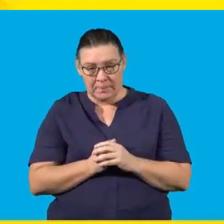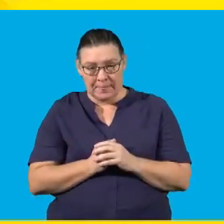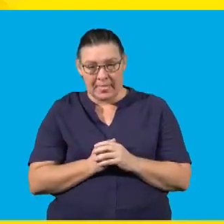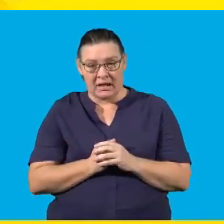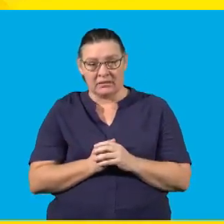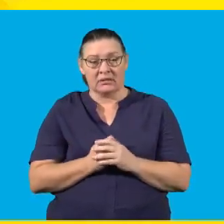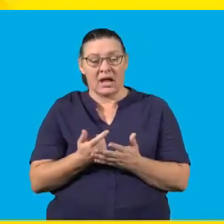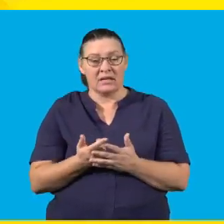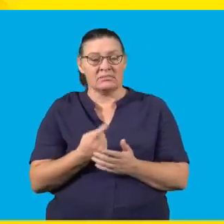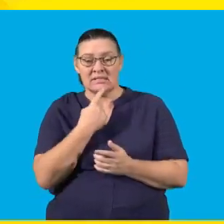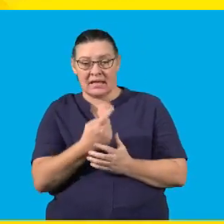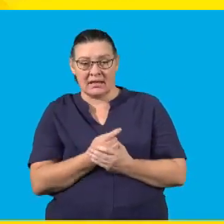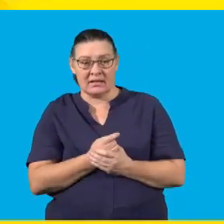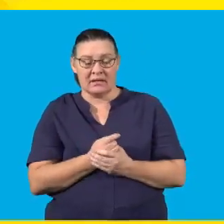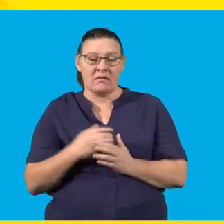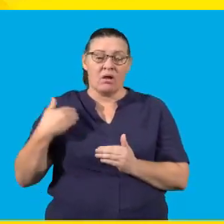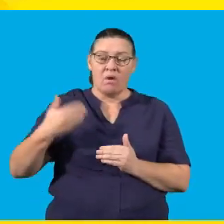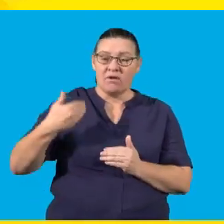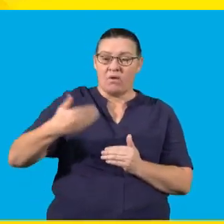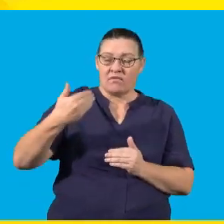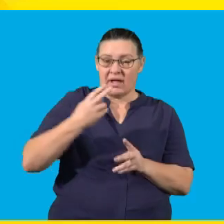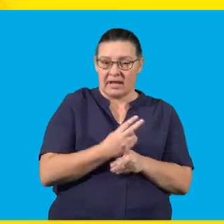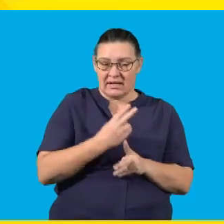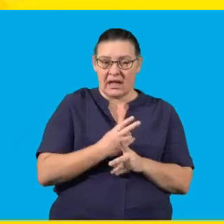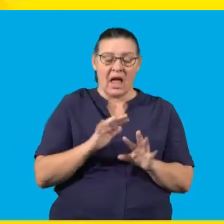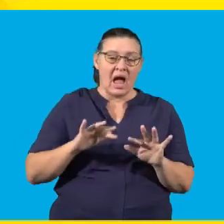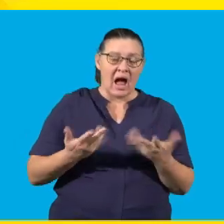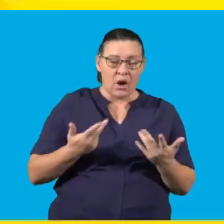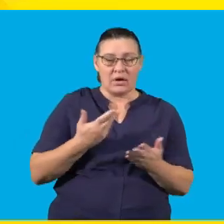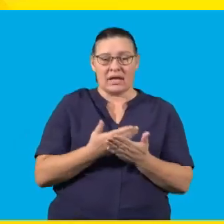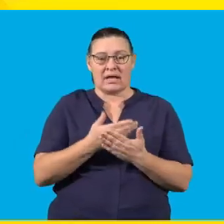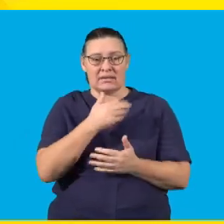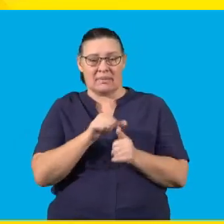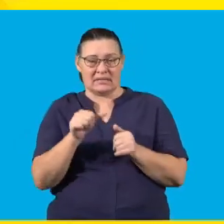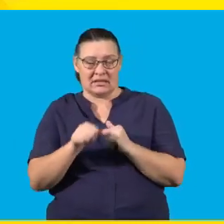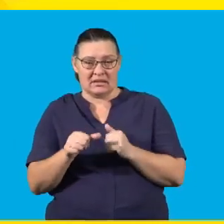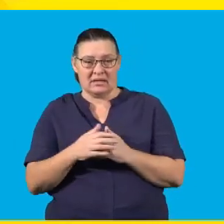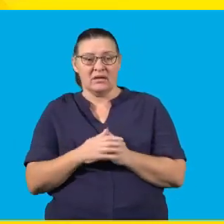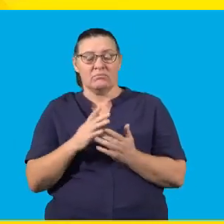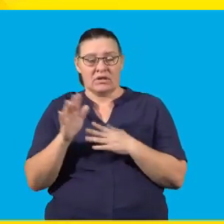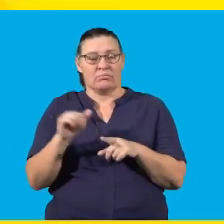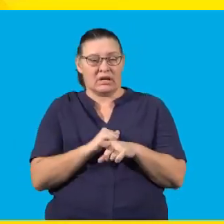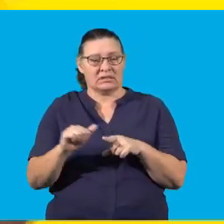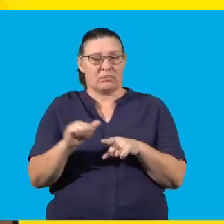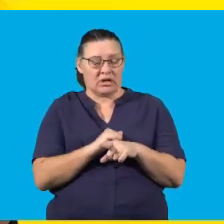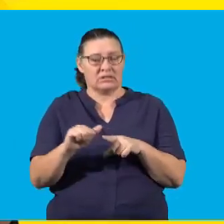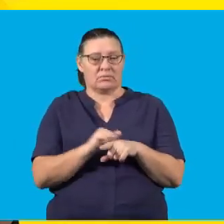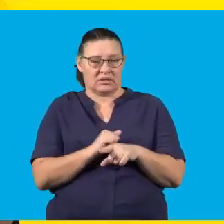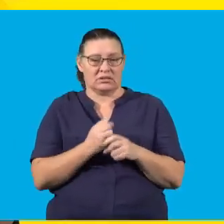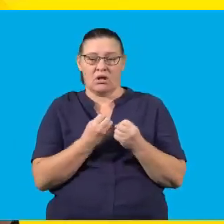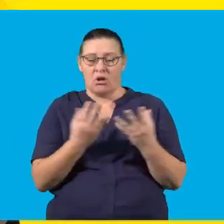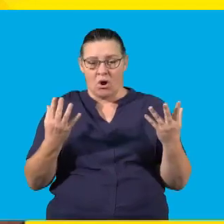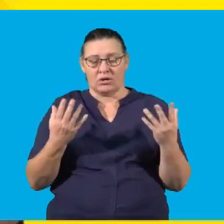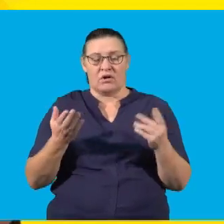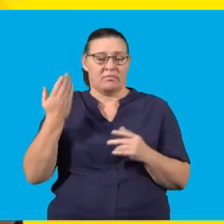with anything else. And really, as I keep saying over and over again, the way you get better at anything in maths is by practicing lots and